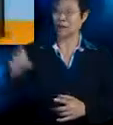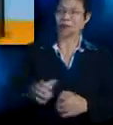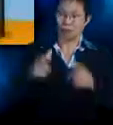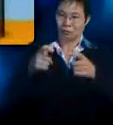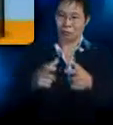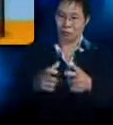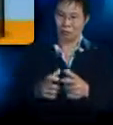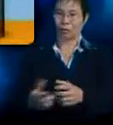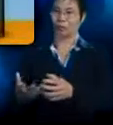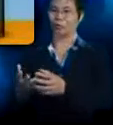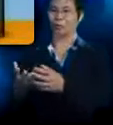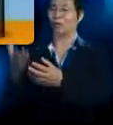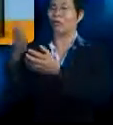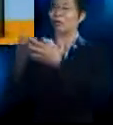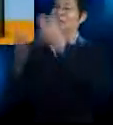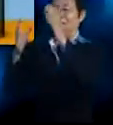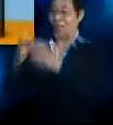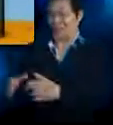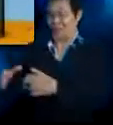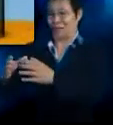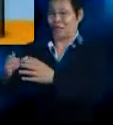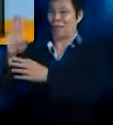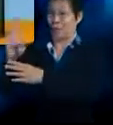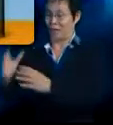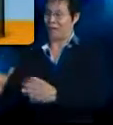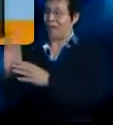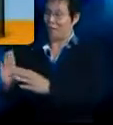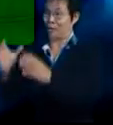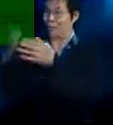sodium hydroxide will absorb carbon dioxide in bell jar B.